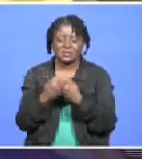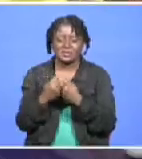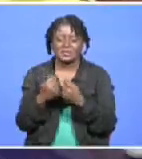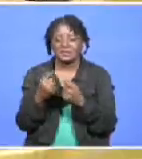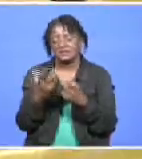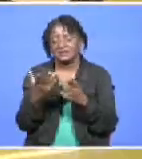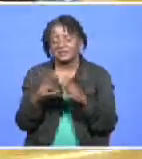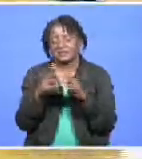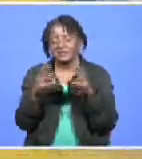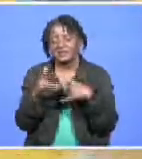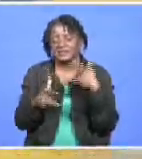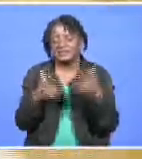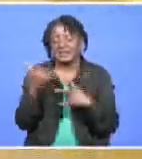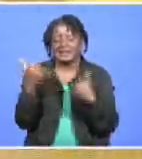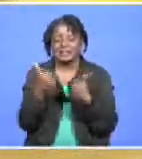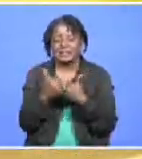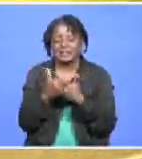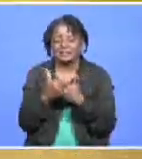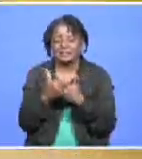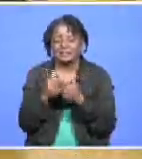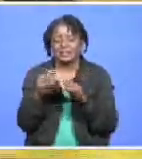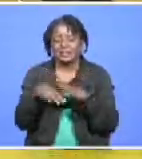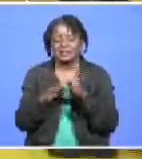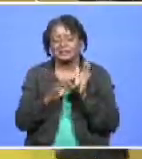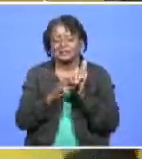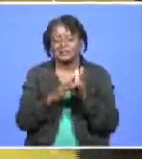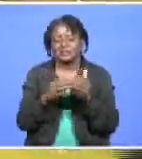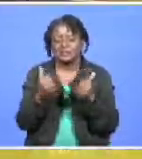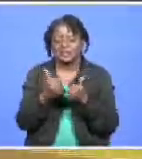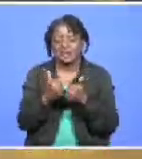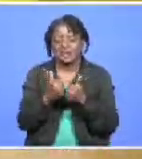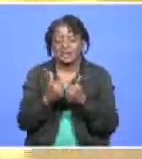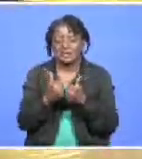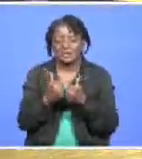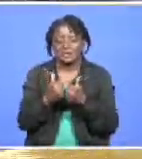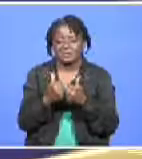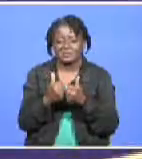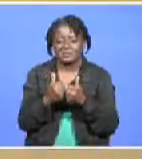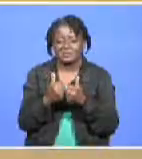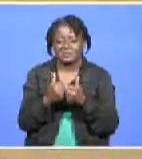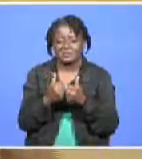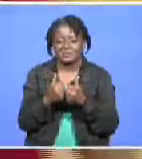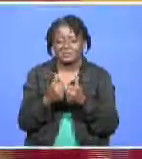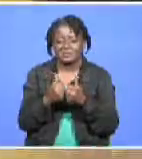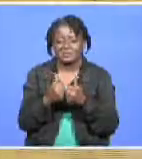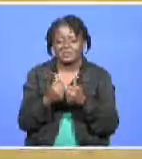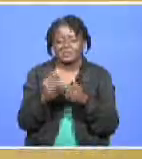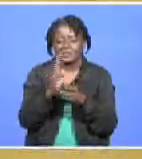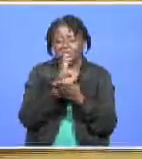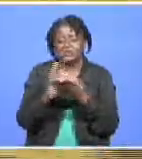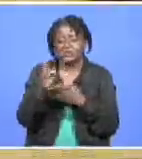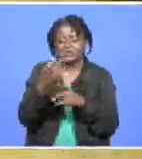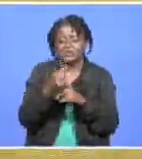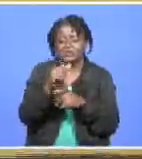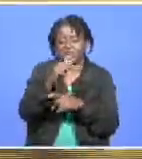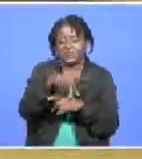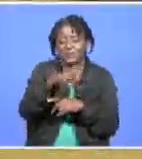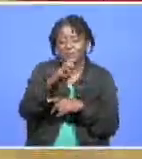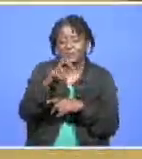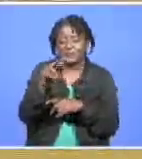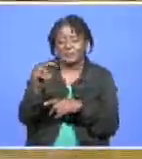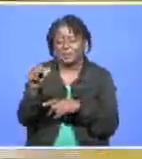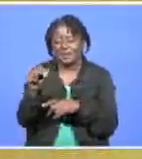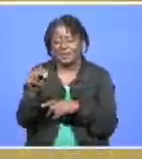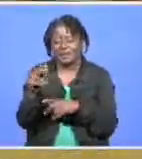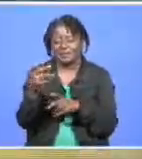Let's take a look. In the feature game of the final night, it was Duquesne University out of Pennsylvania taking on a very good Loyola Marymount team. The